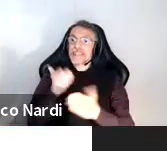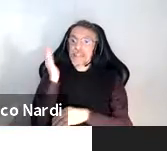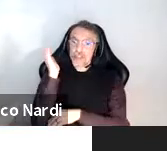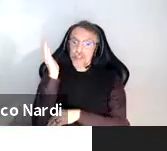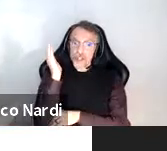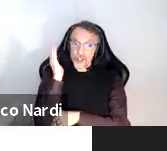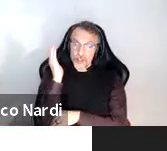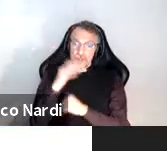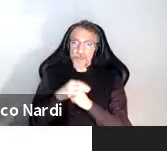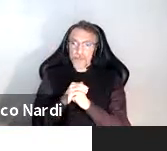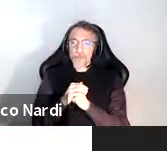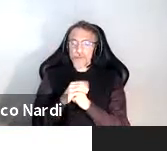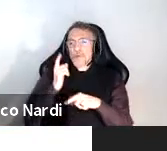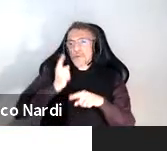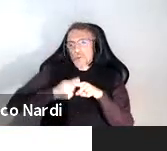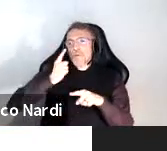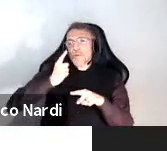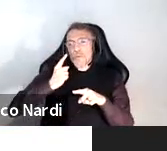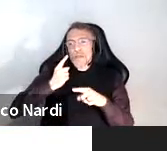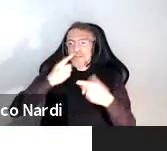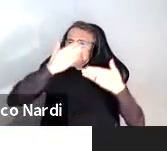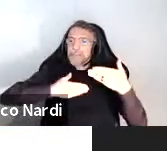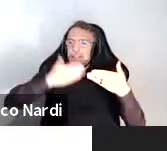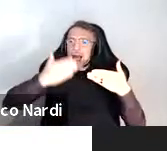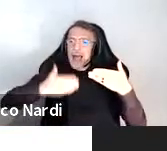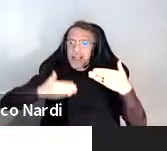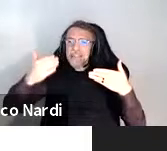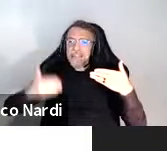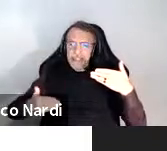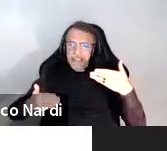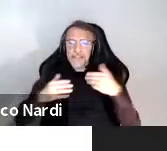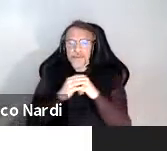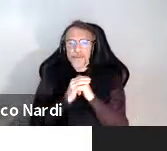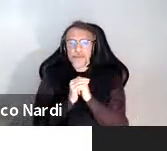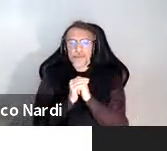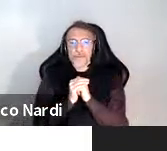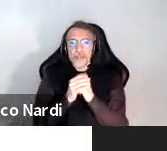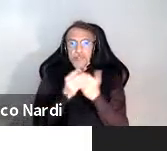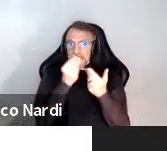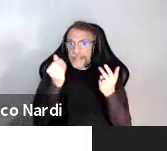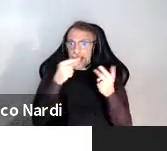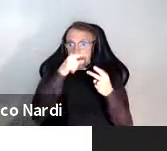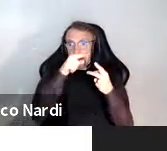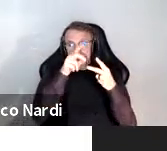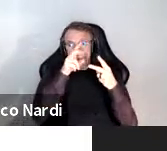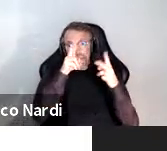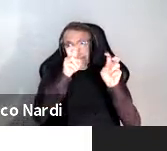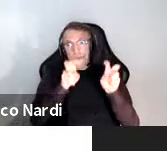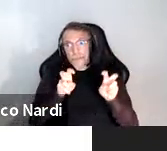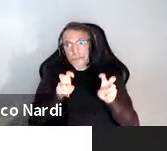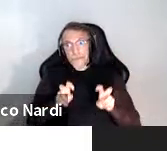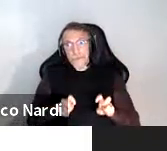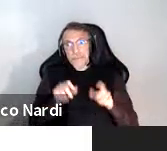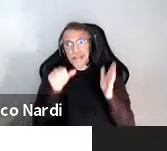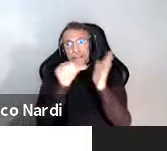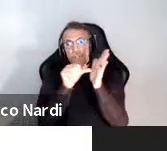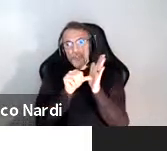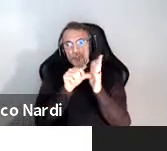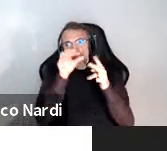just talk on a quick few slides to re-echo some of the issues that